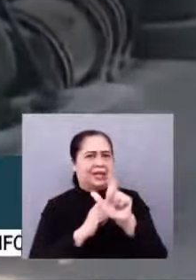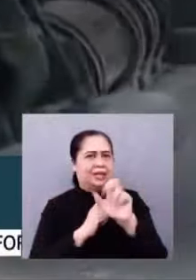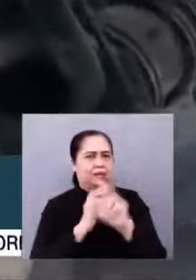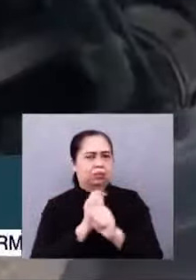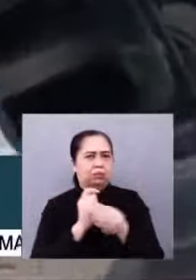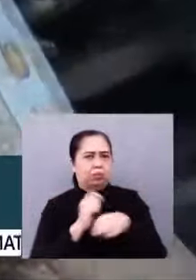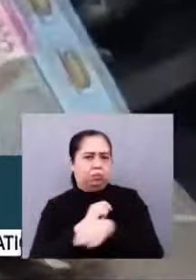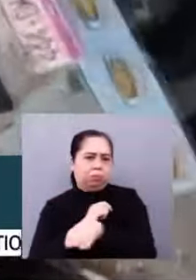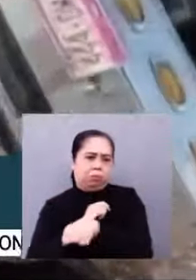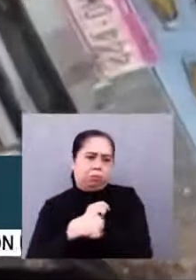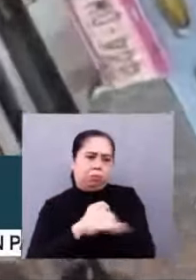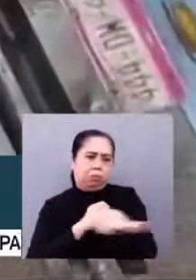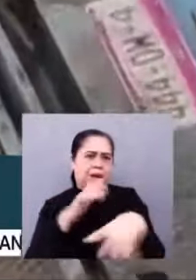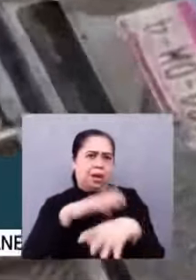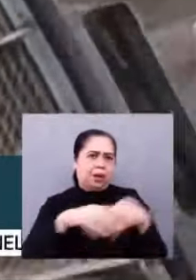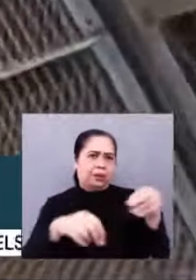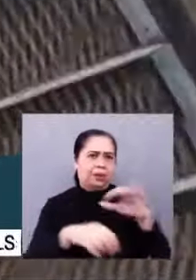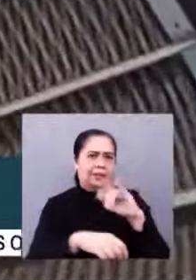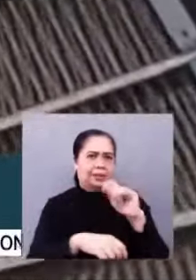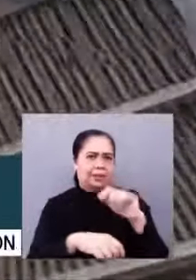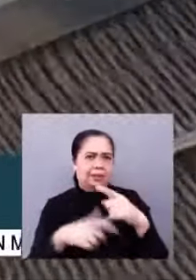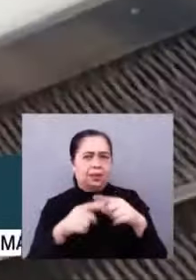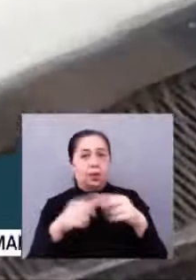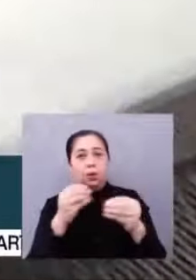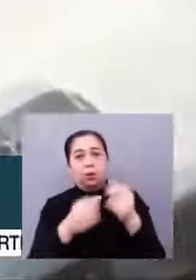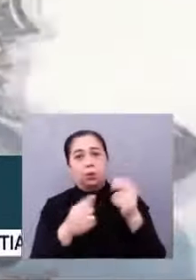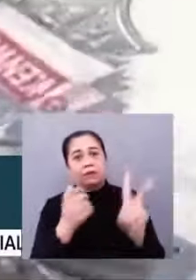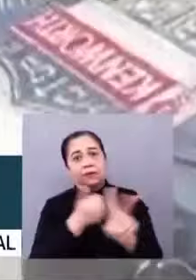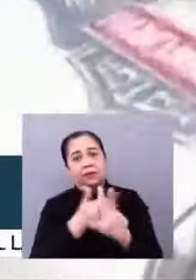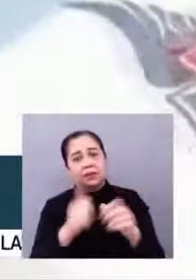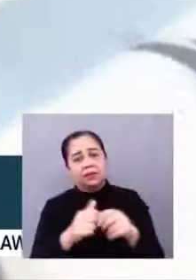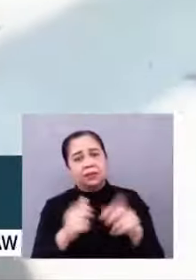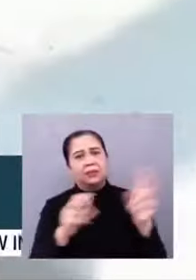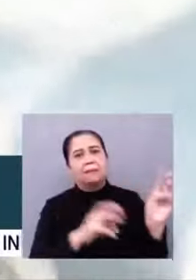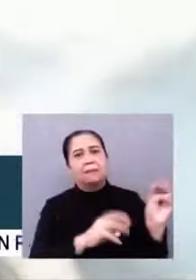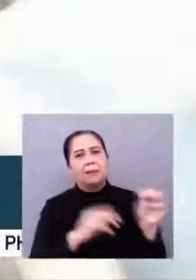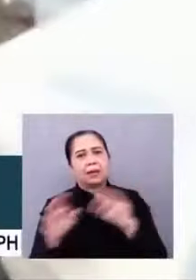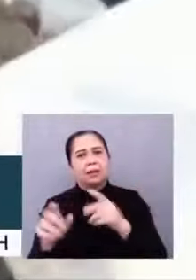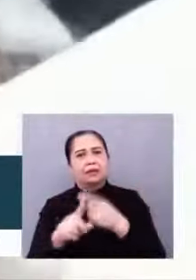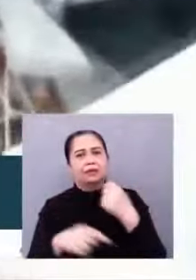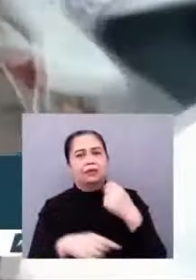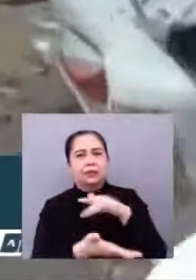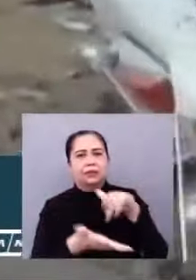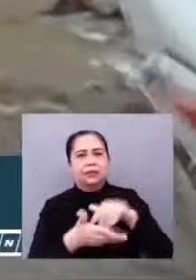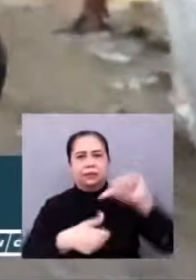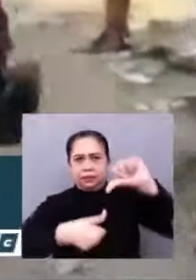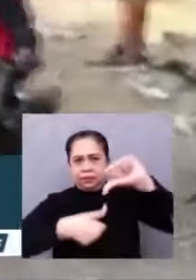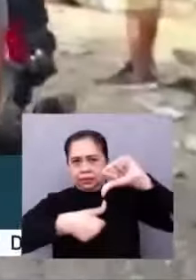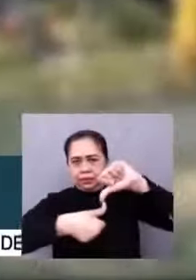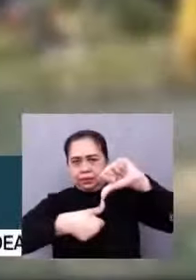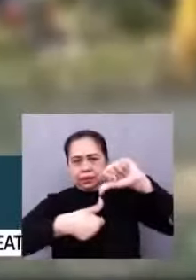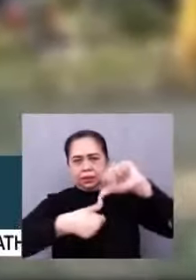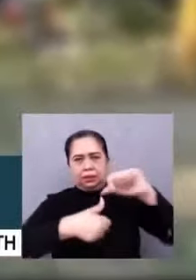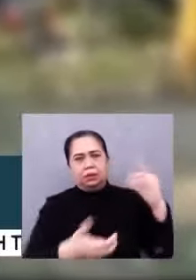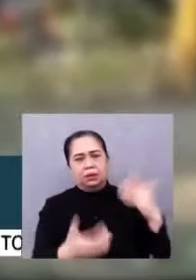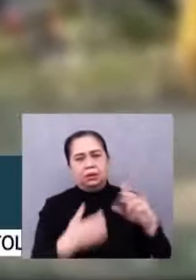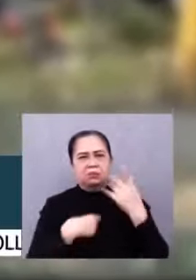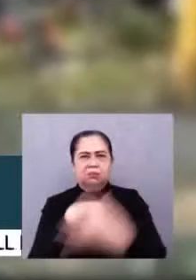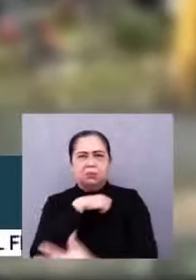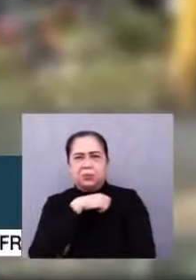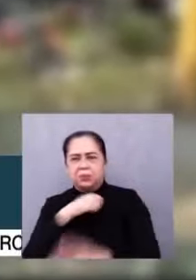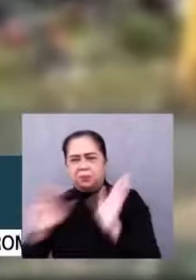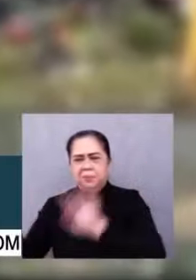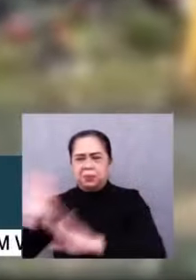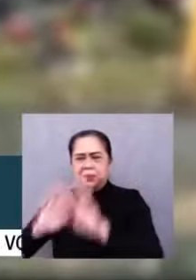curve outside the city. Most of the victims were migrants from Central America. Migrants fleeing poverty and violence in that